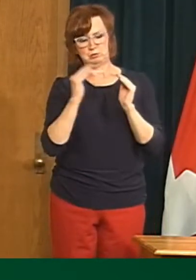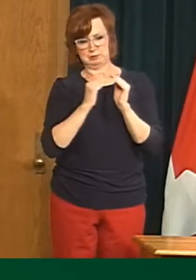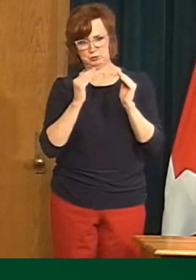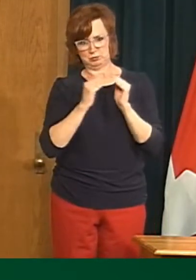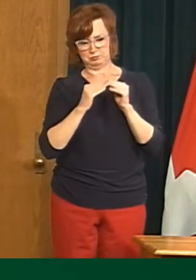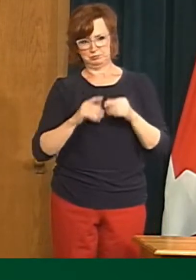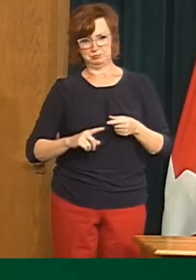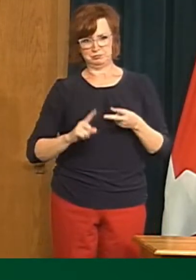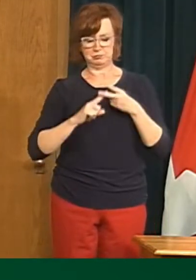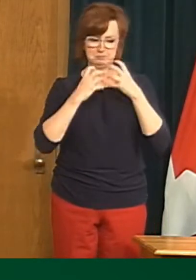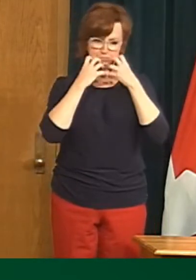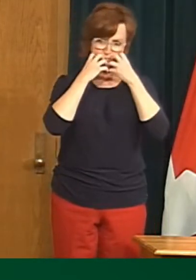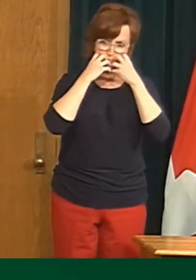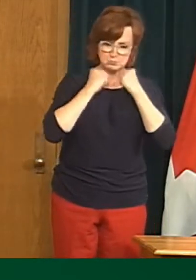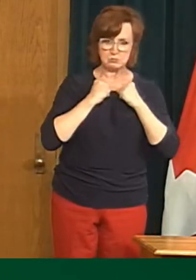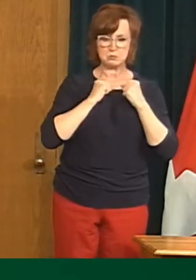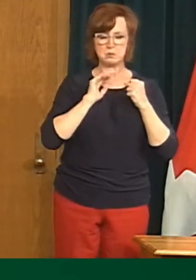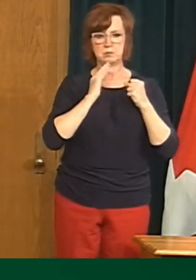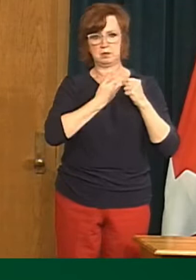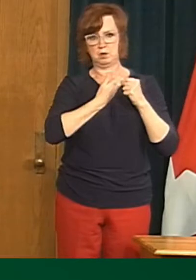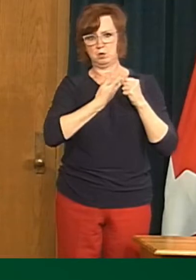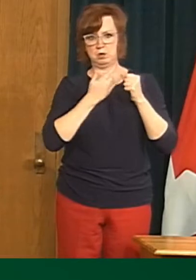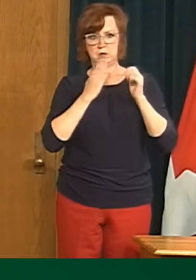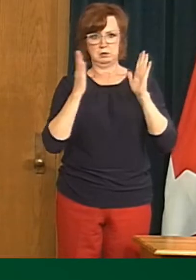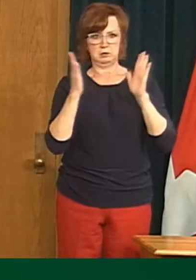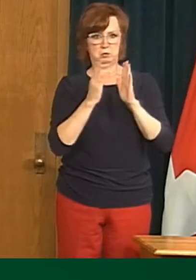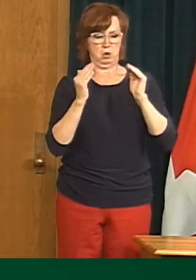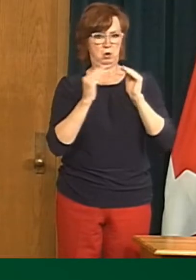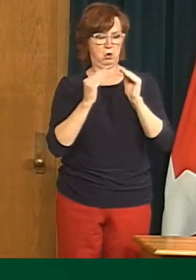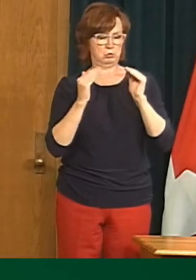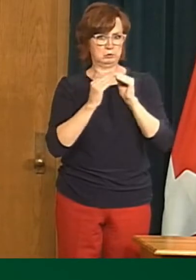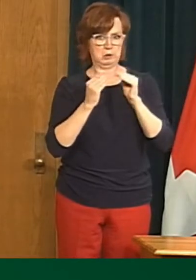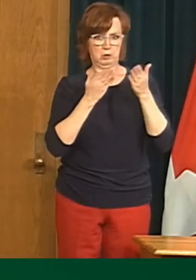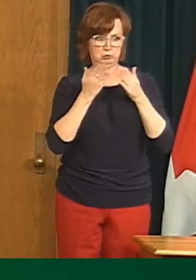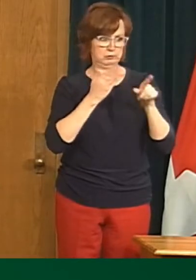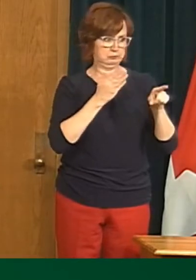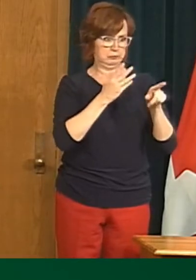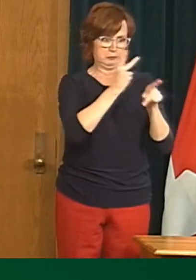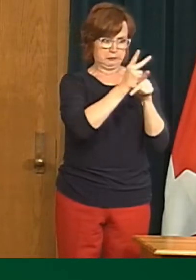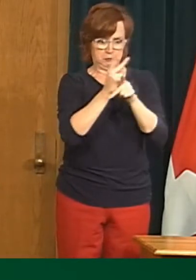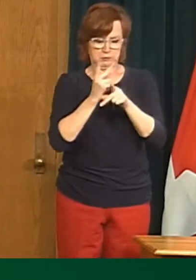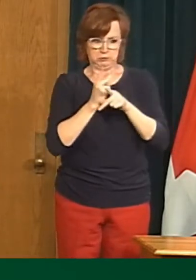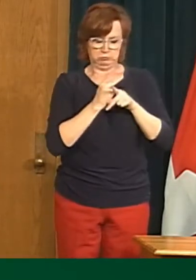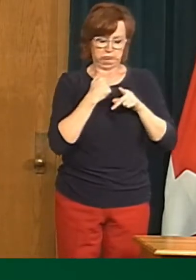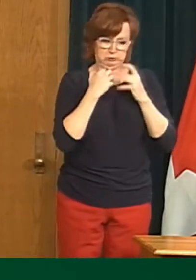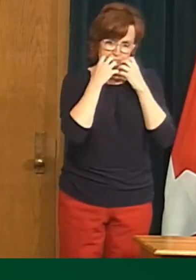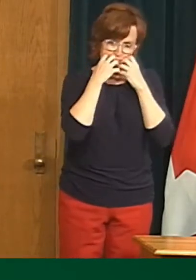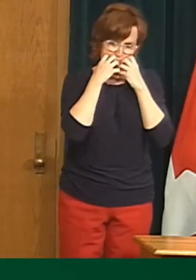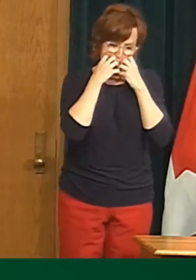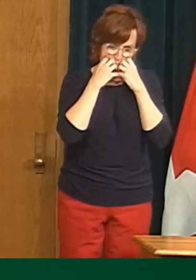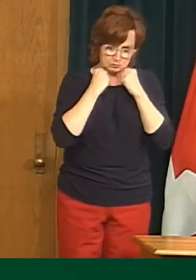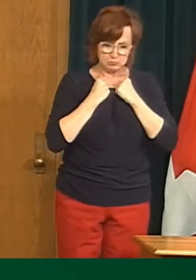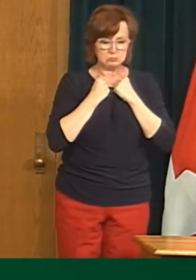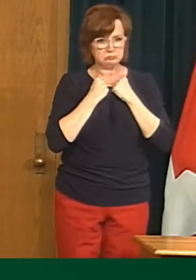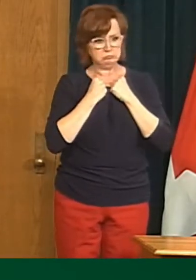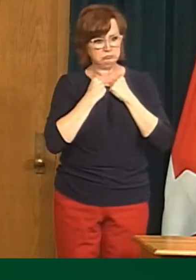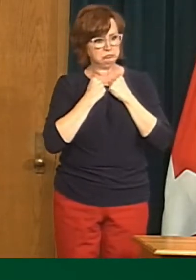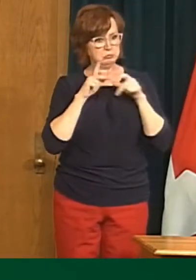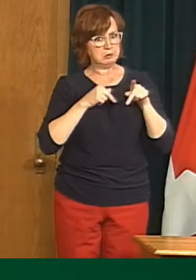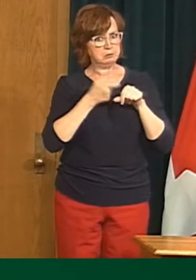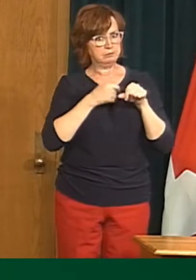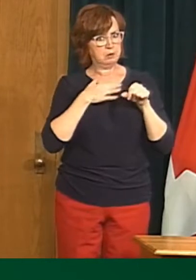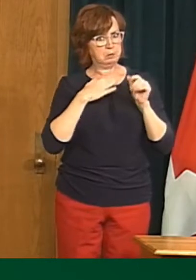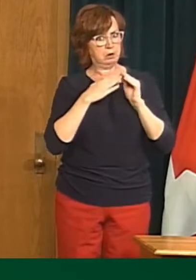very protective of the services that we have, and a lot of people feel that same way. And you know, to your point, I